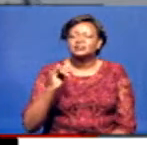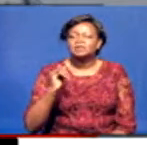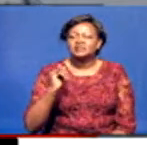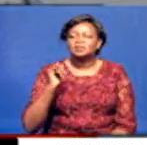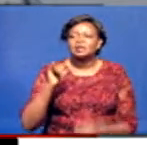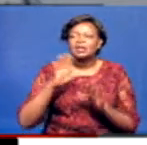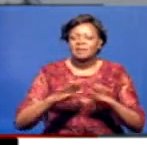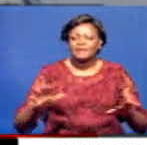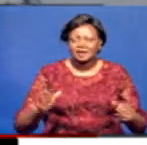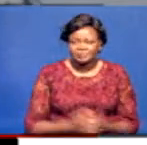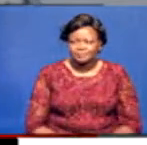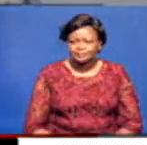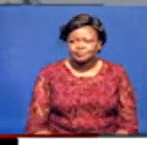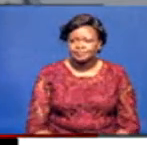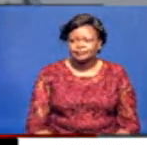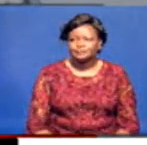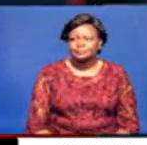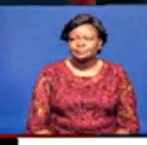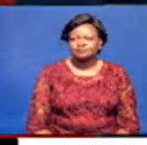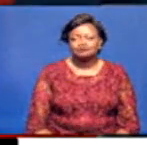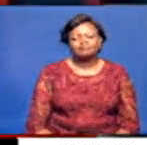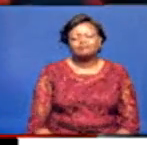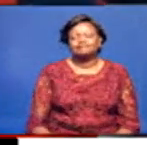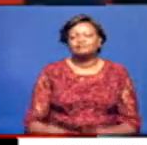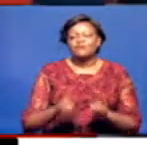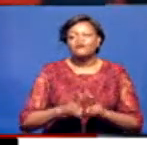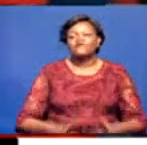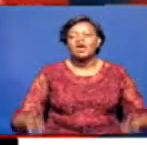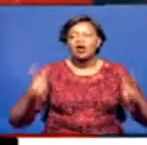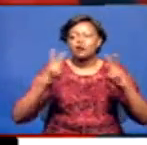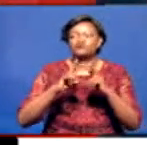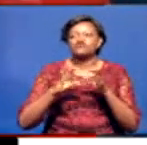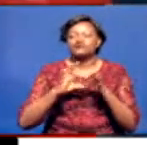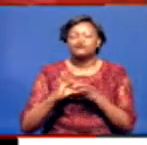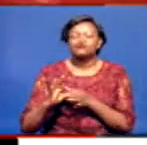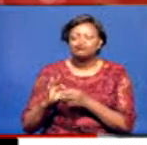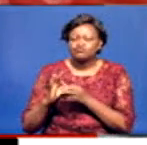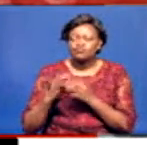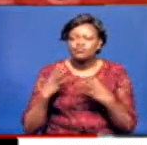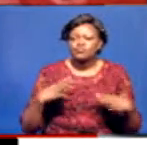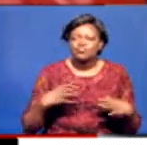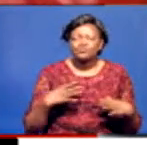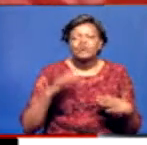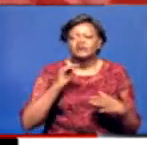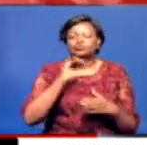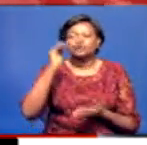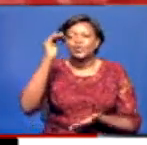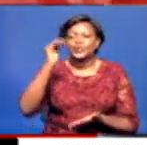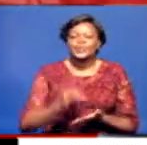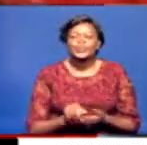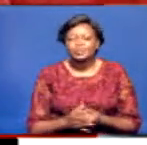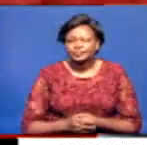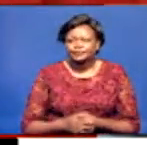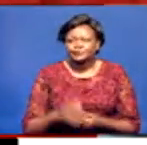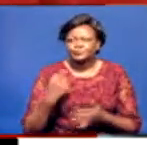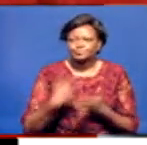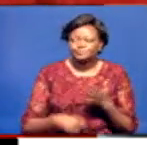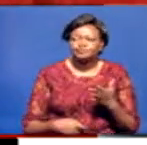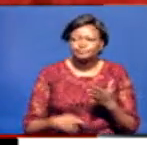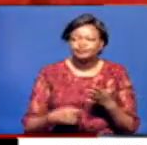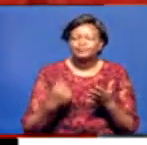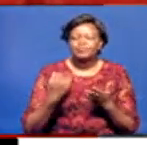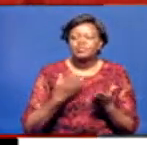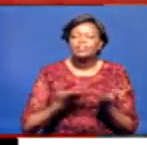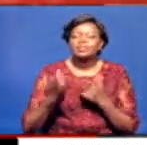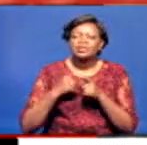Kenya capsicum and chili value chain players are asking the EU to lower the sampling rate of Kenya capsicum and chili consignments